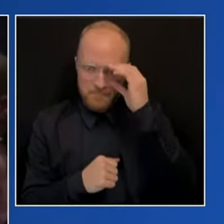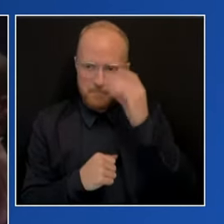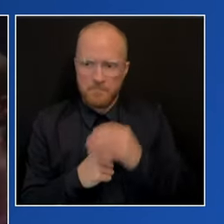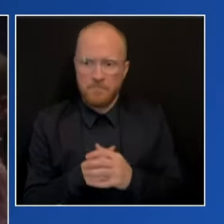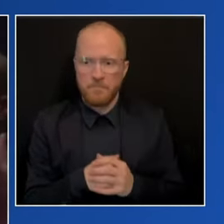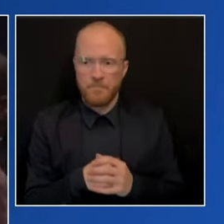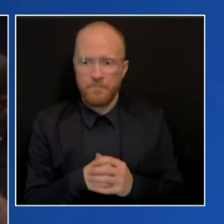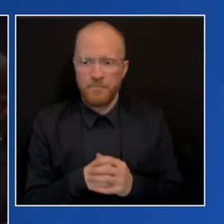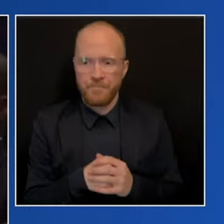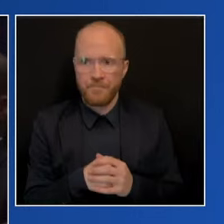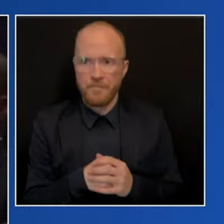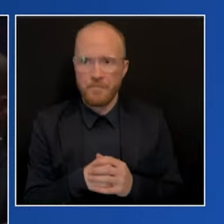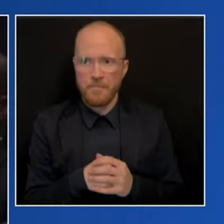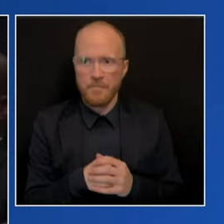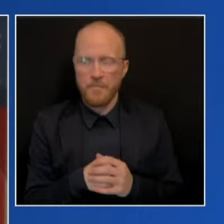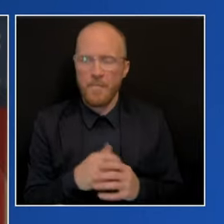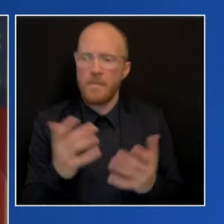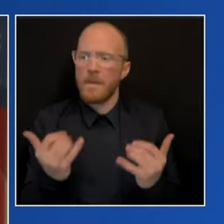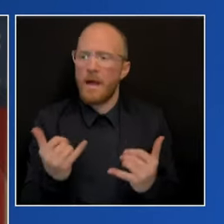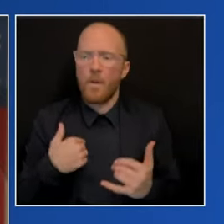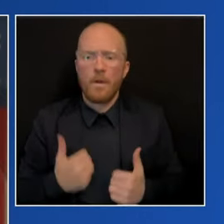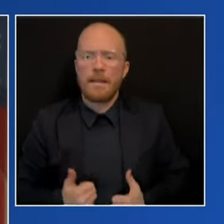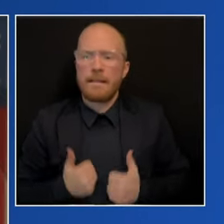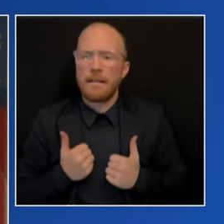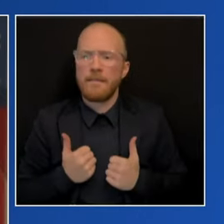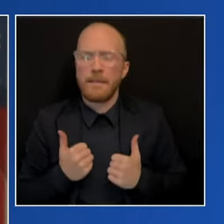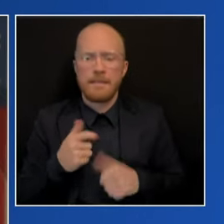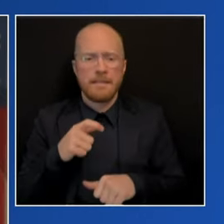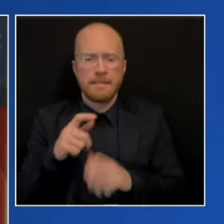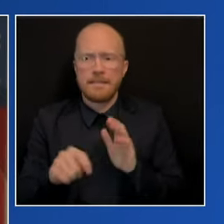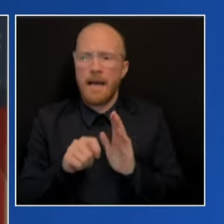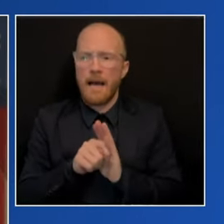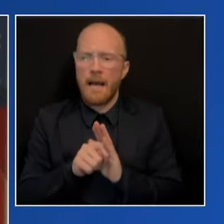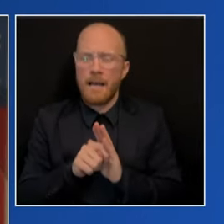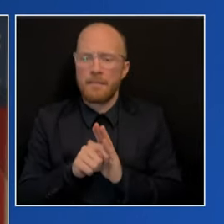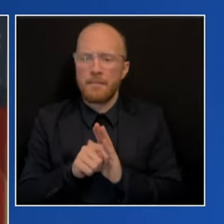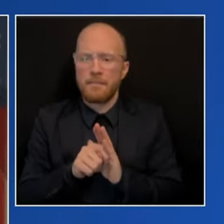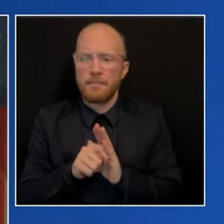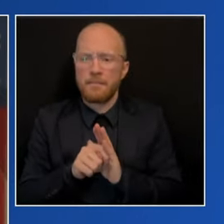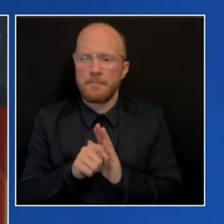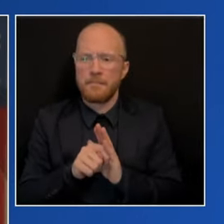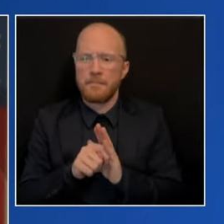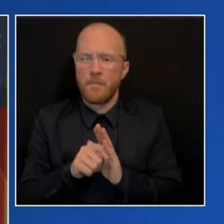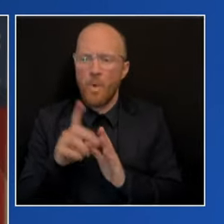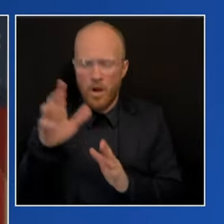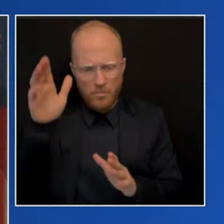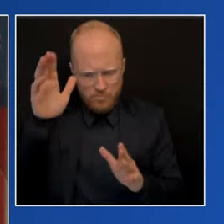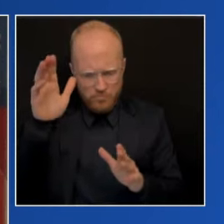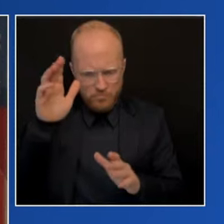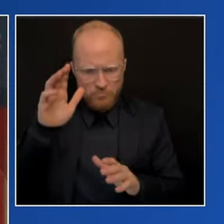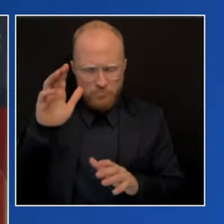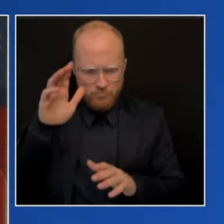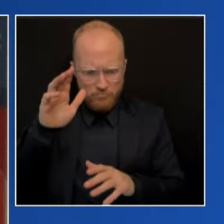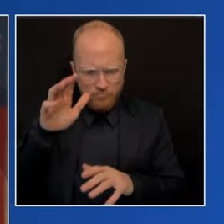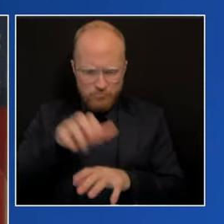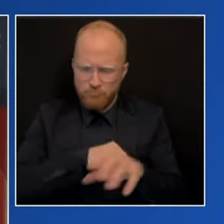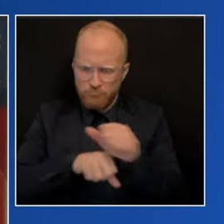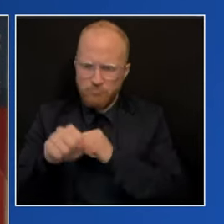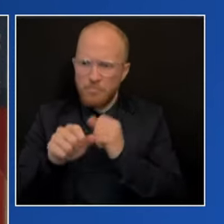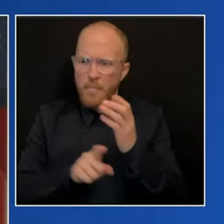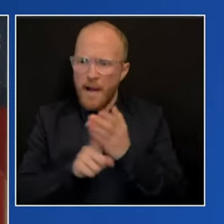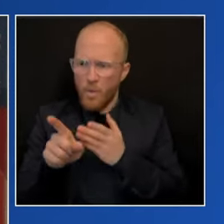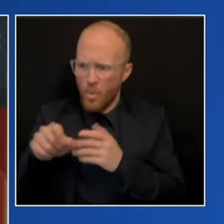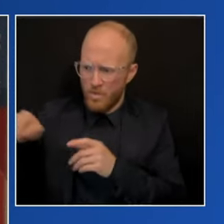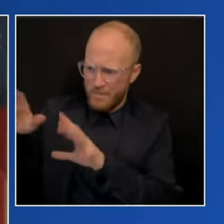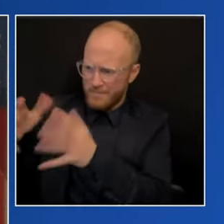We're living in an era where a determined minority is doing everything in its power to try to destroy our